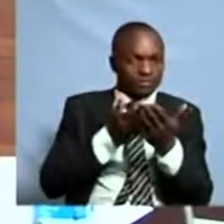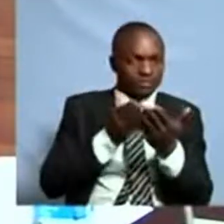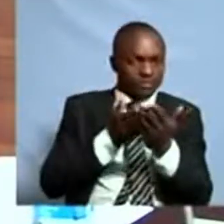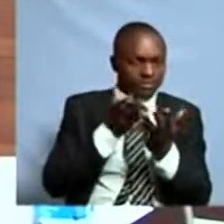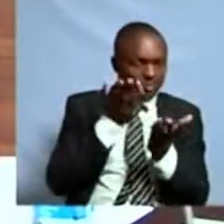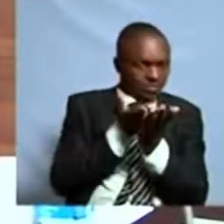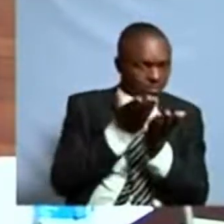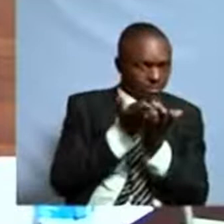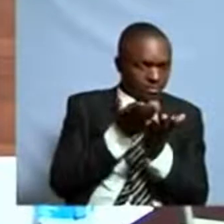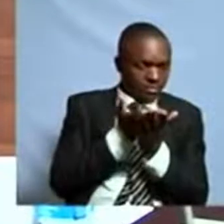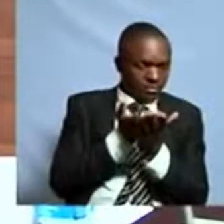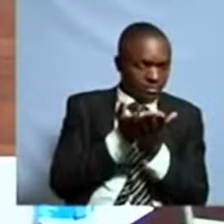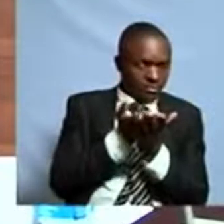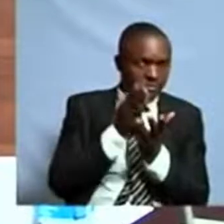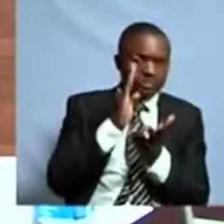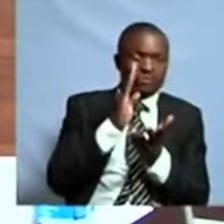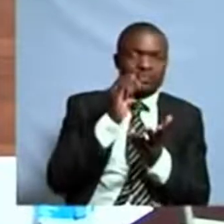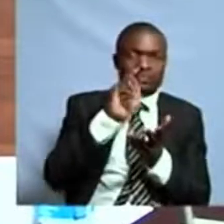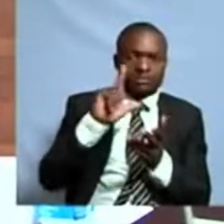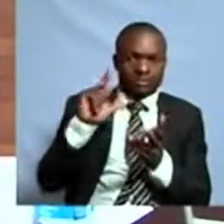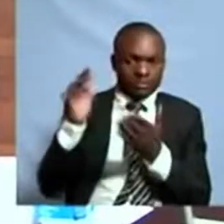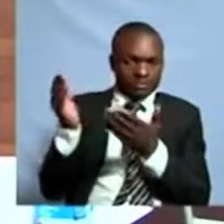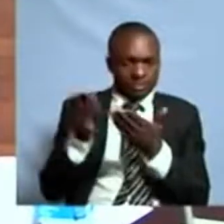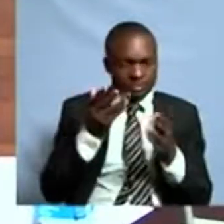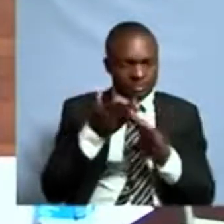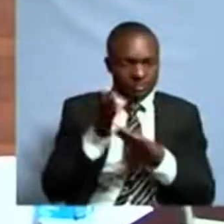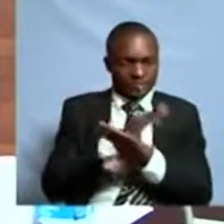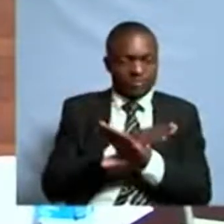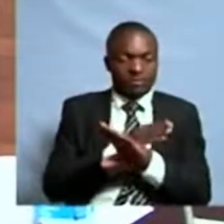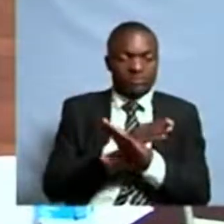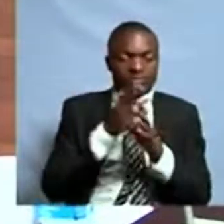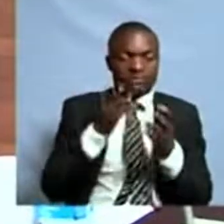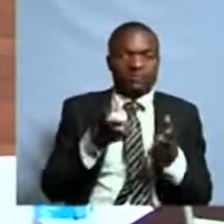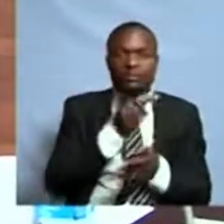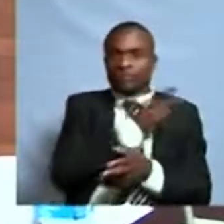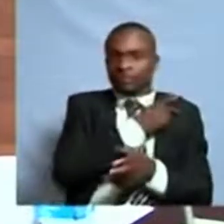proposal in terms of the bill that has come before this August House?